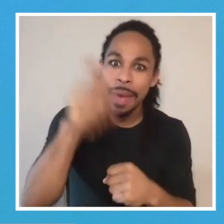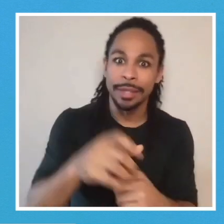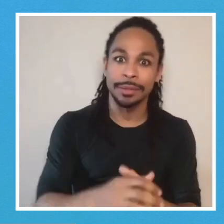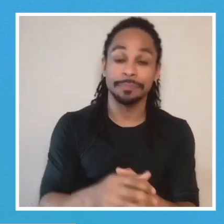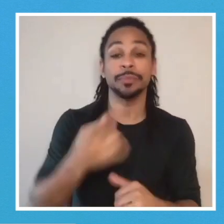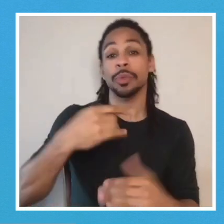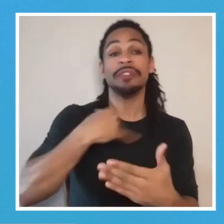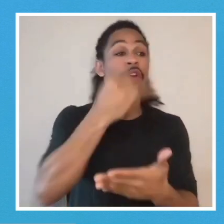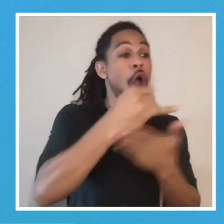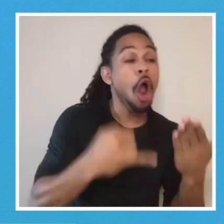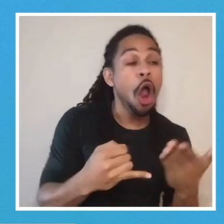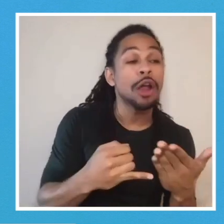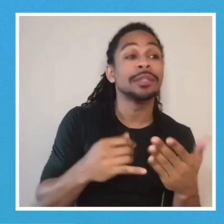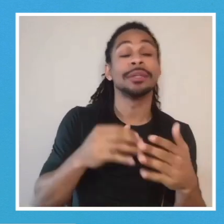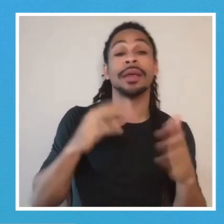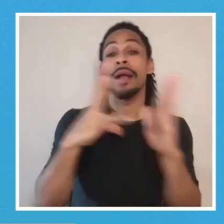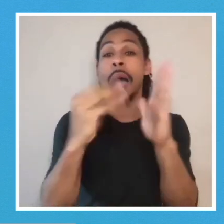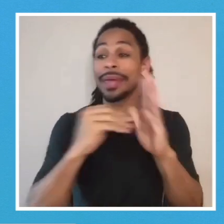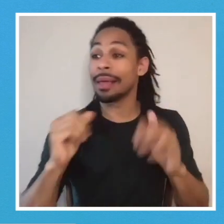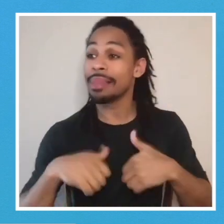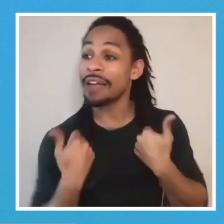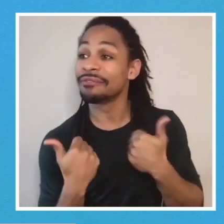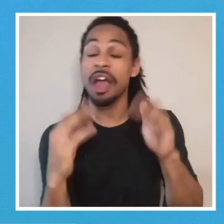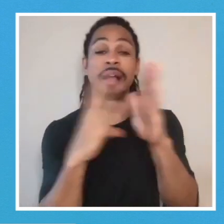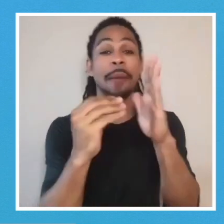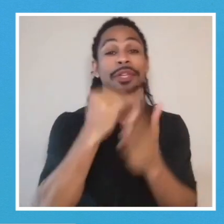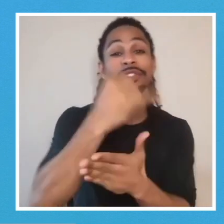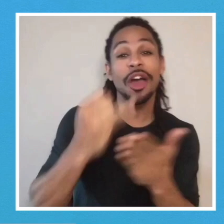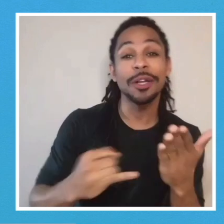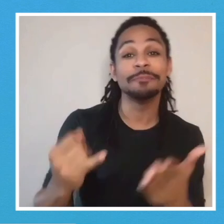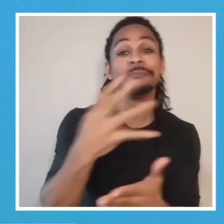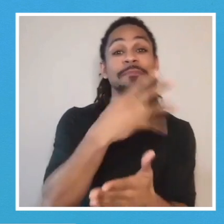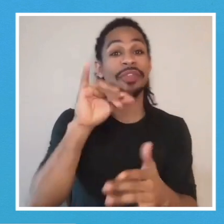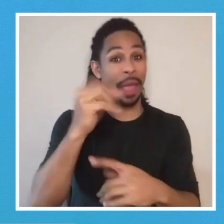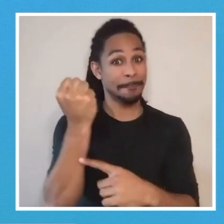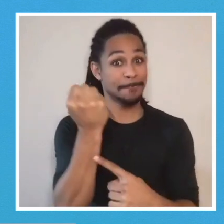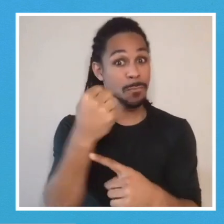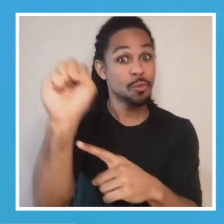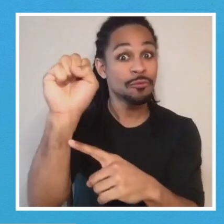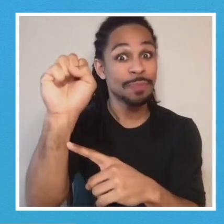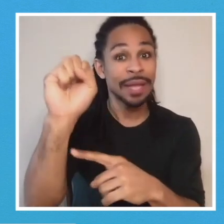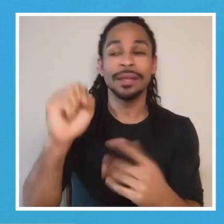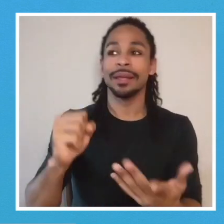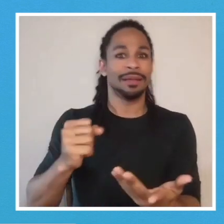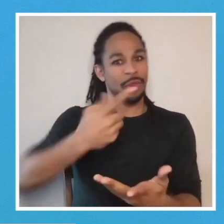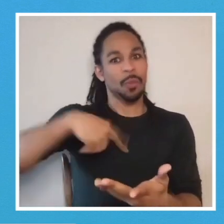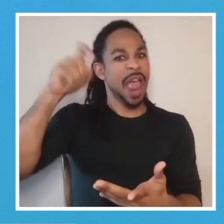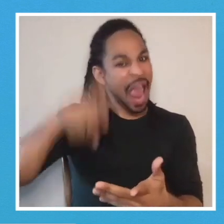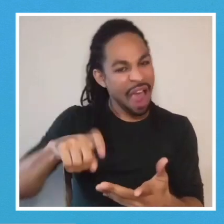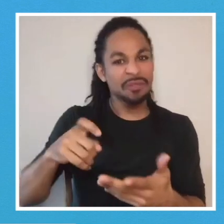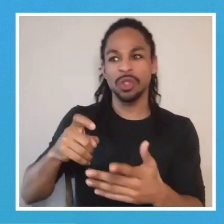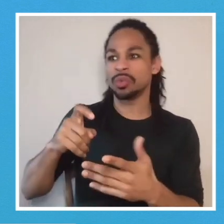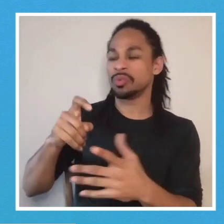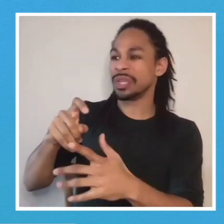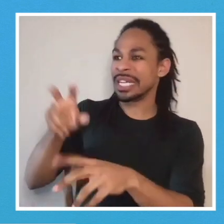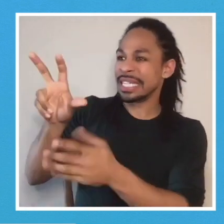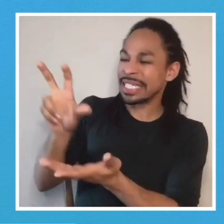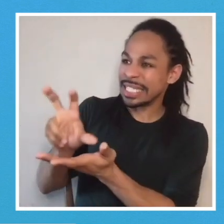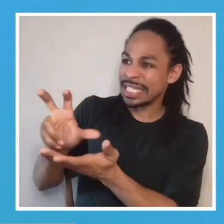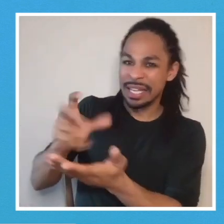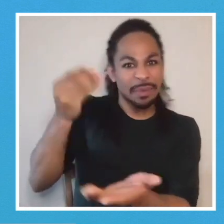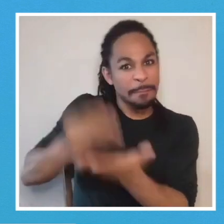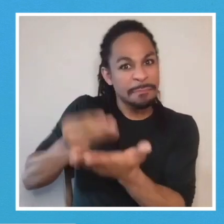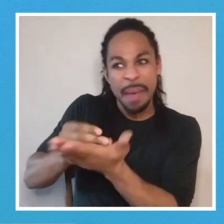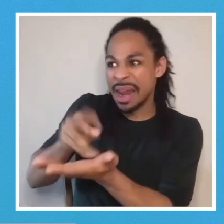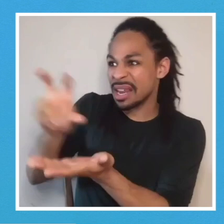life, imitating art. And the movement that thinks the answer to defunding Putin's petrostate is to continue to drill, baby,